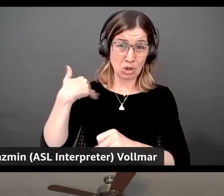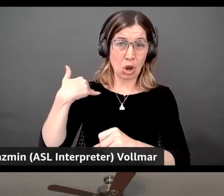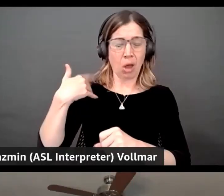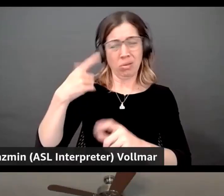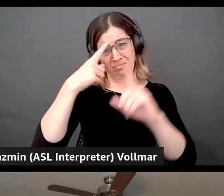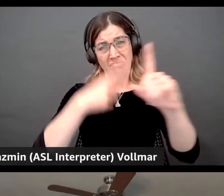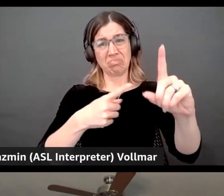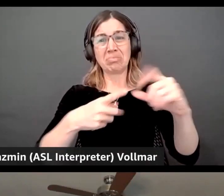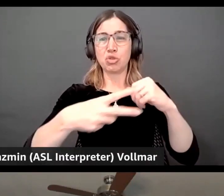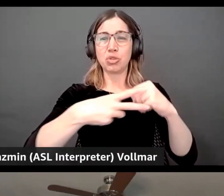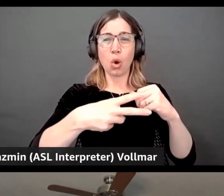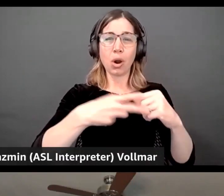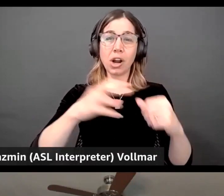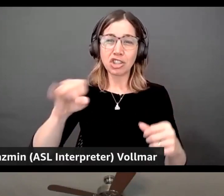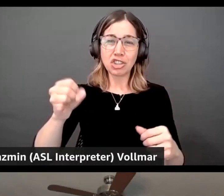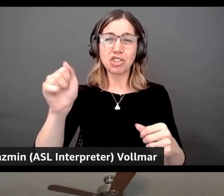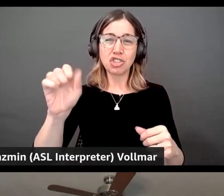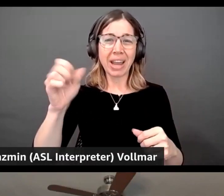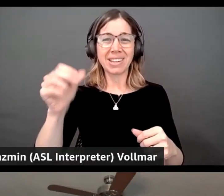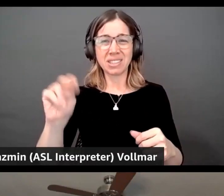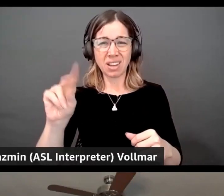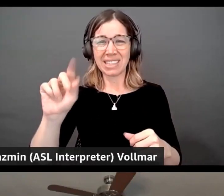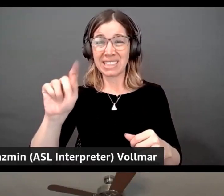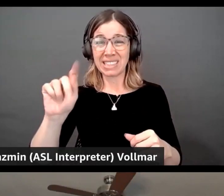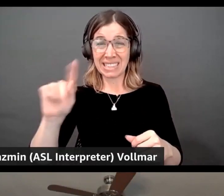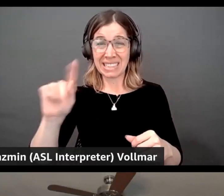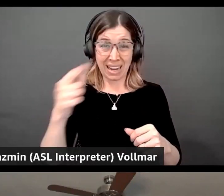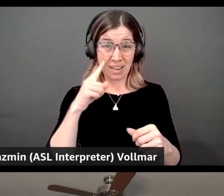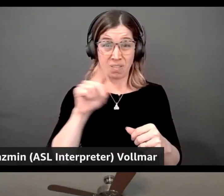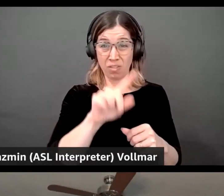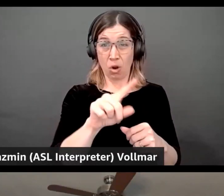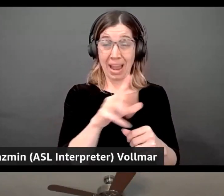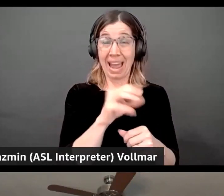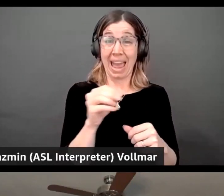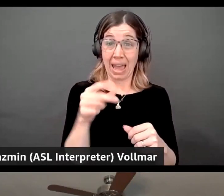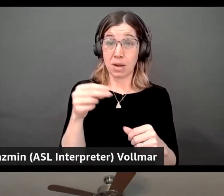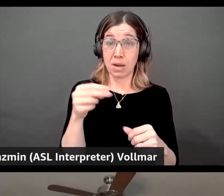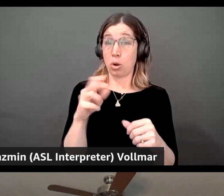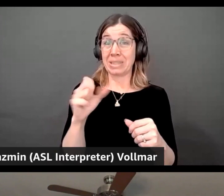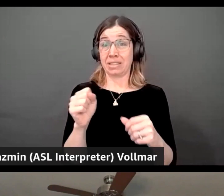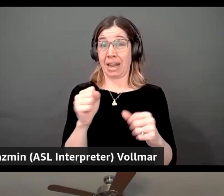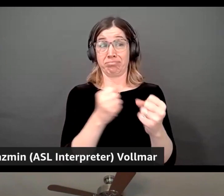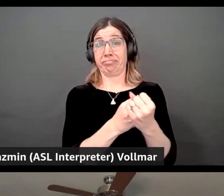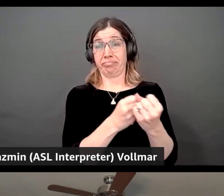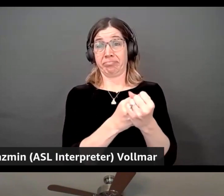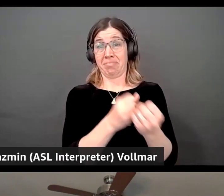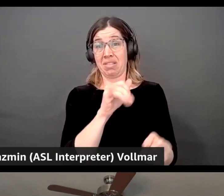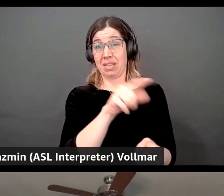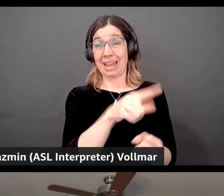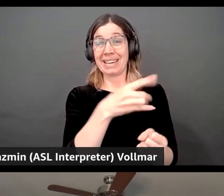data from web applications in their database, and Postgres ultimately added support for that. Now we're seeing that with the accessibility